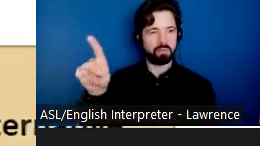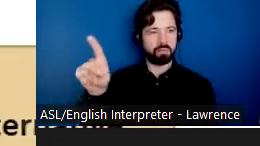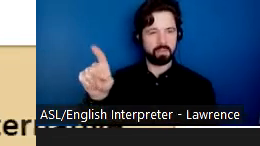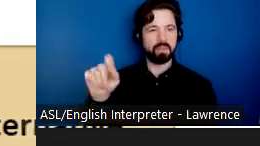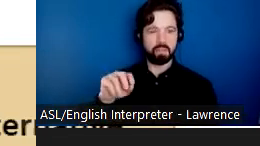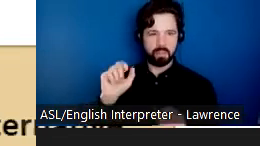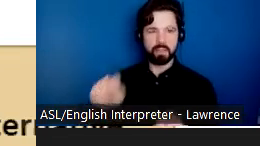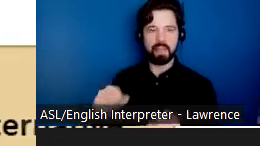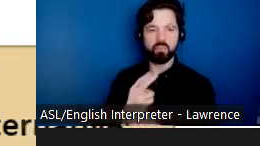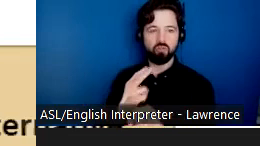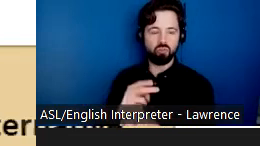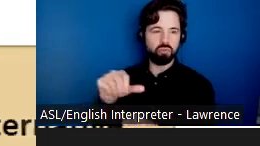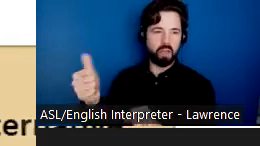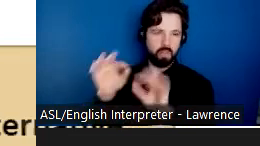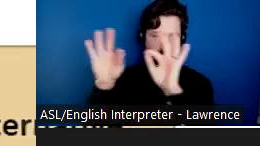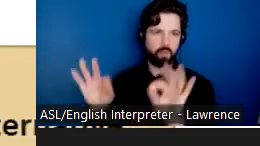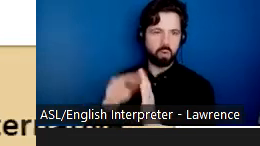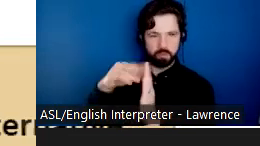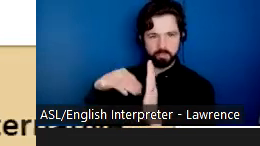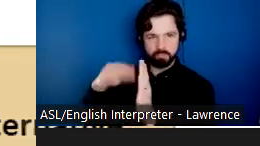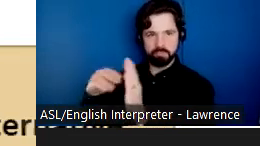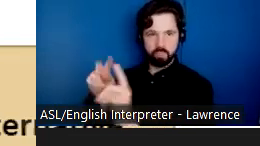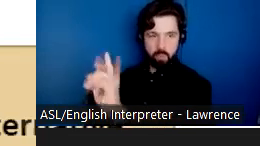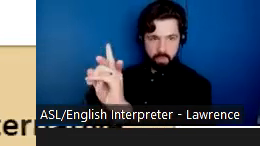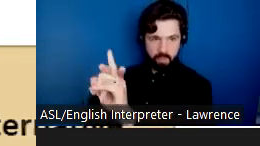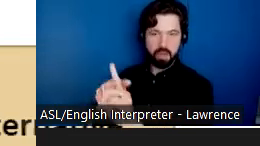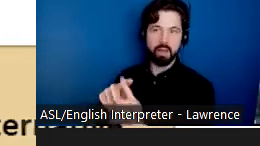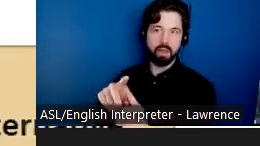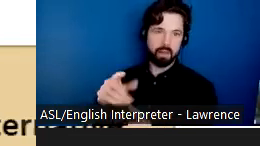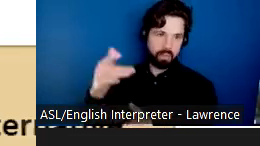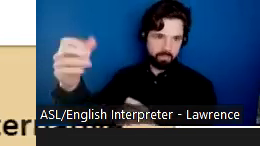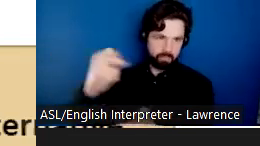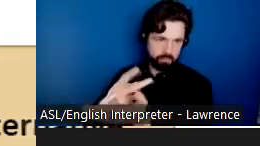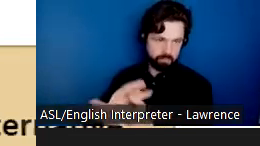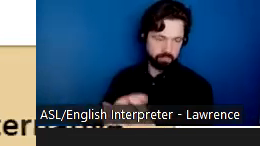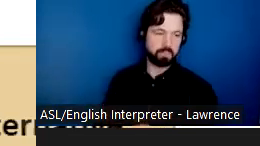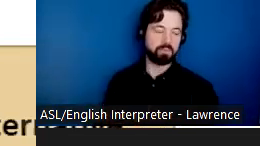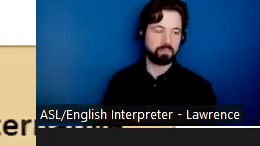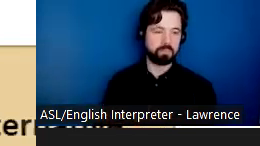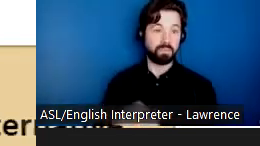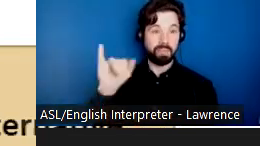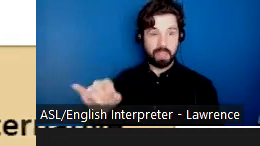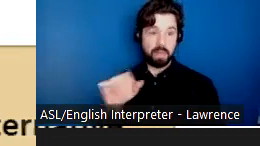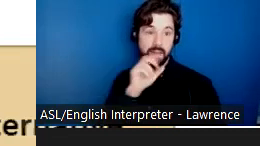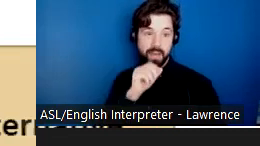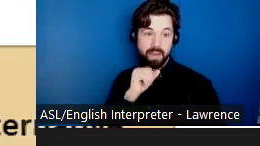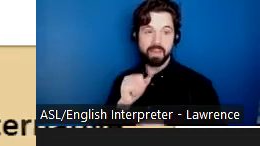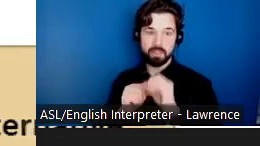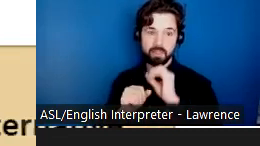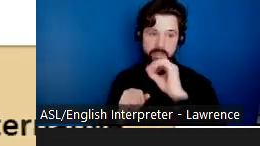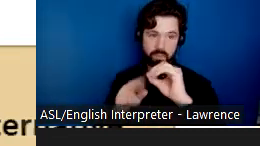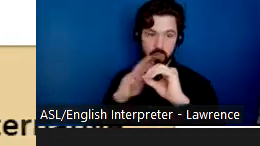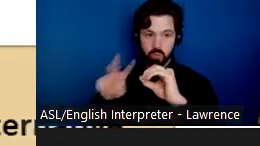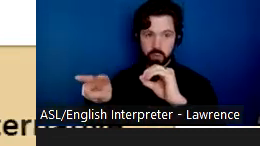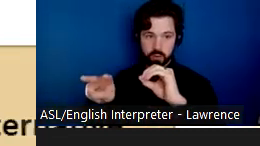will be used to determine eligibility for summer EBT. These are children between the ages of 0 to 22